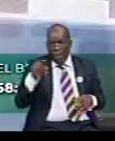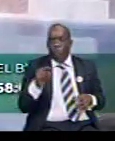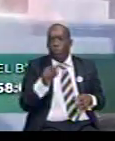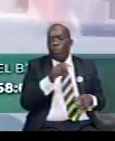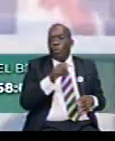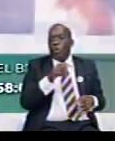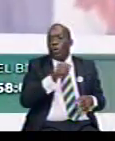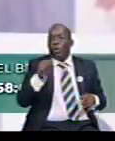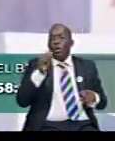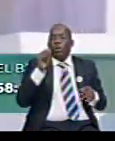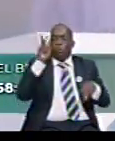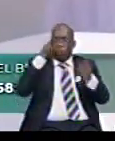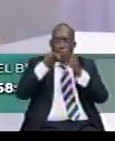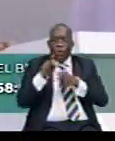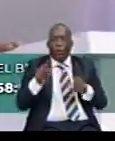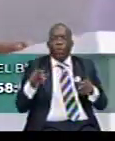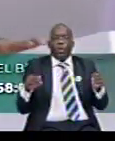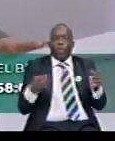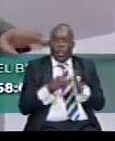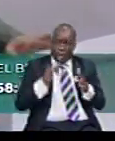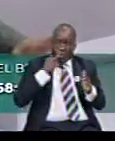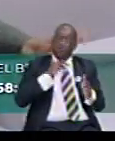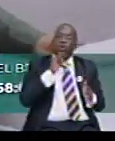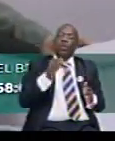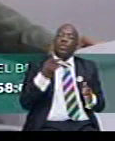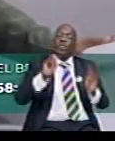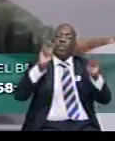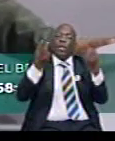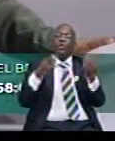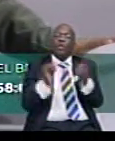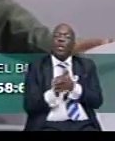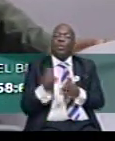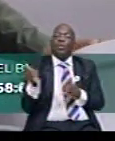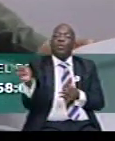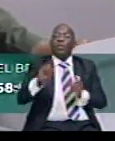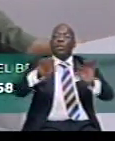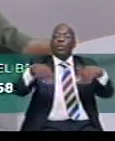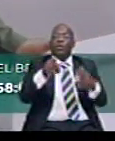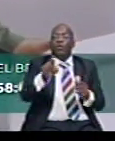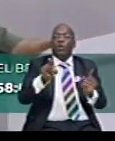title God himself gives you. And then in